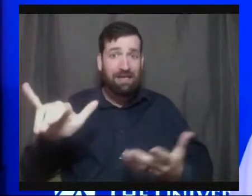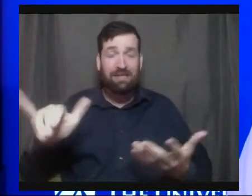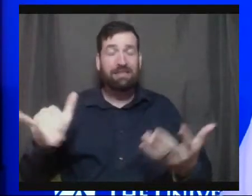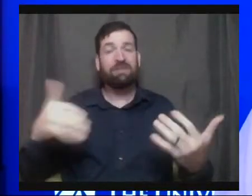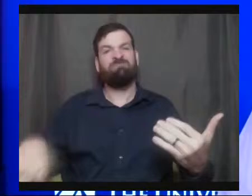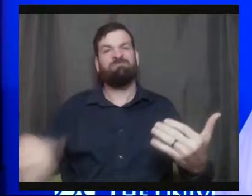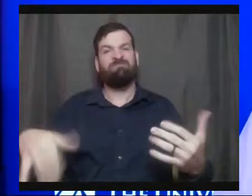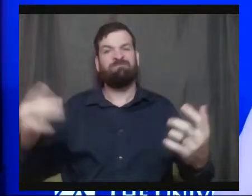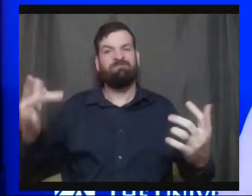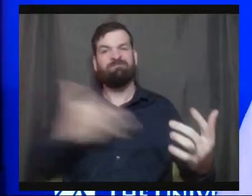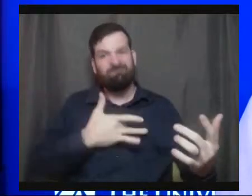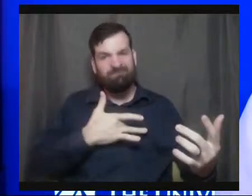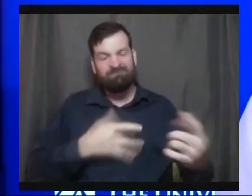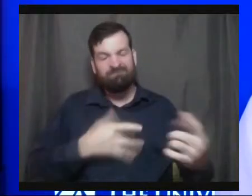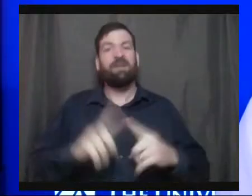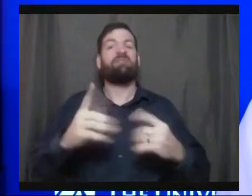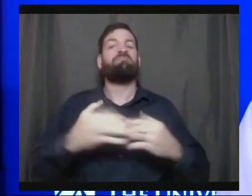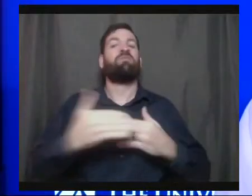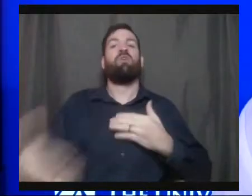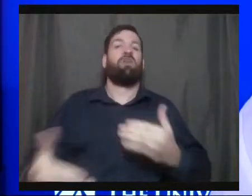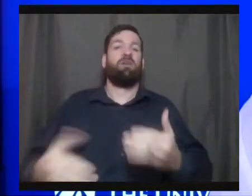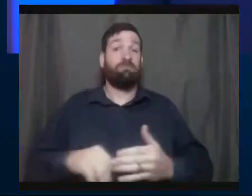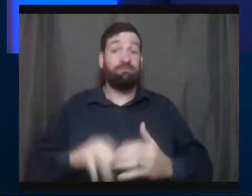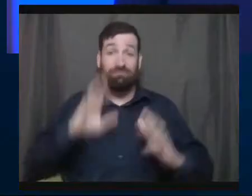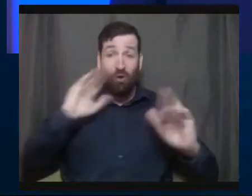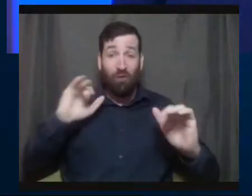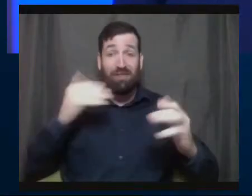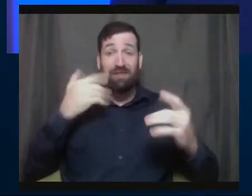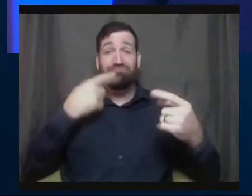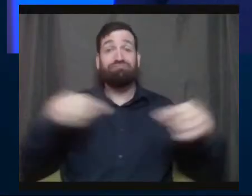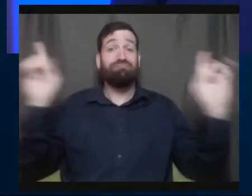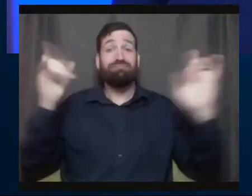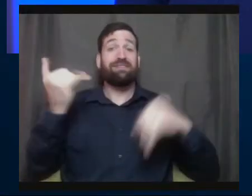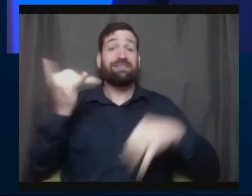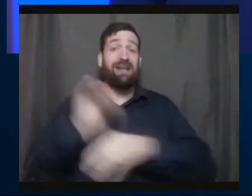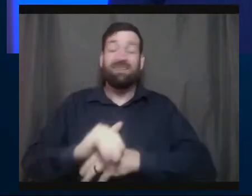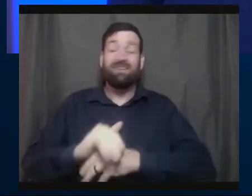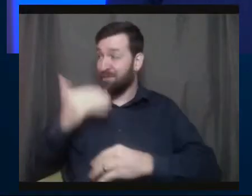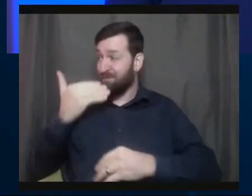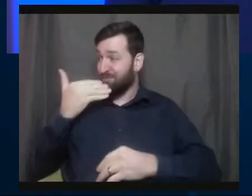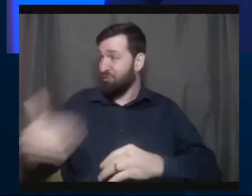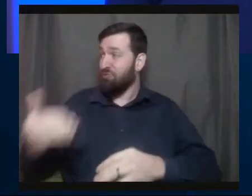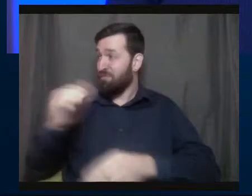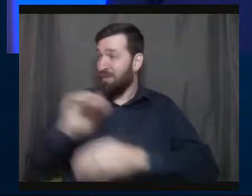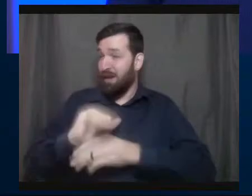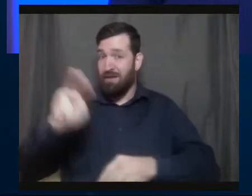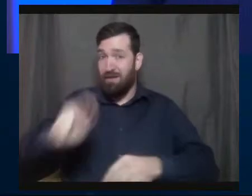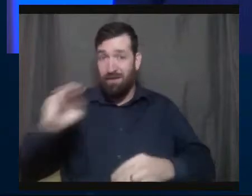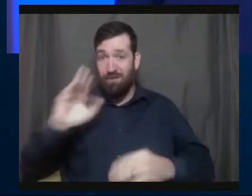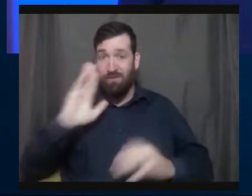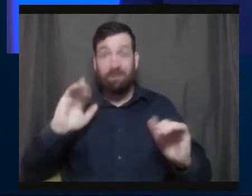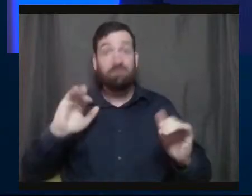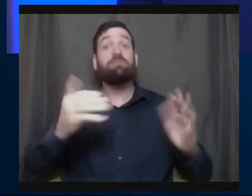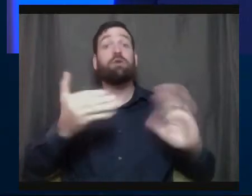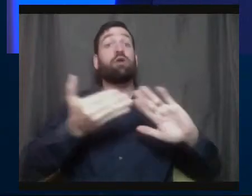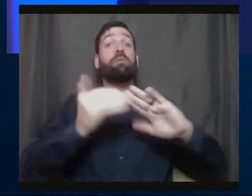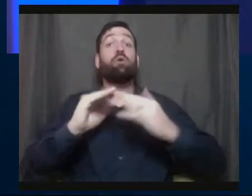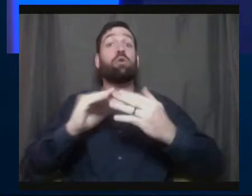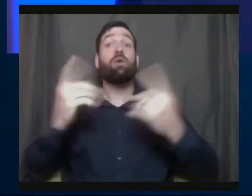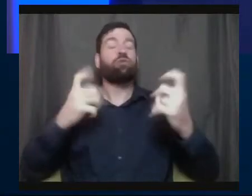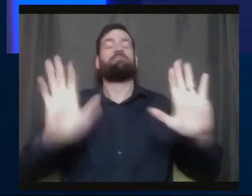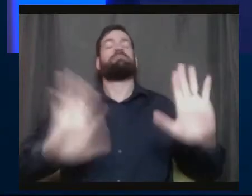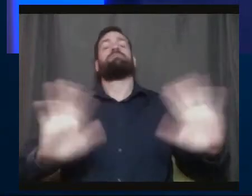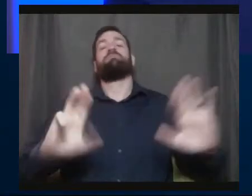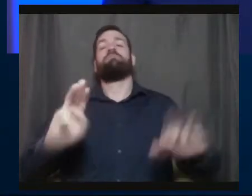from there, and hopefully a great outcome tonight. Yeah, making for a good Monday today. Yeah. All right, let's check and see if we have any community questions on the line today, or reporter questions.